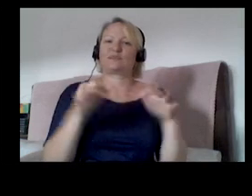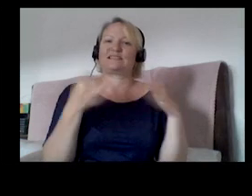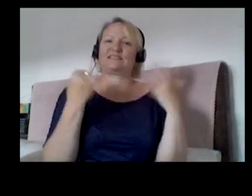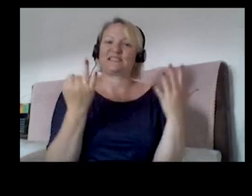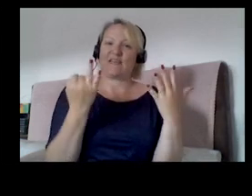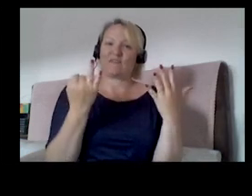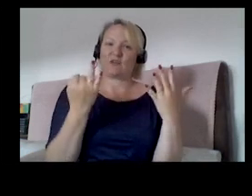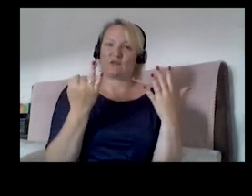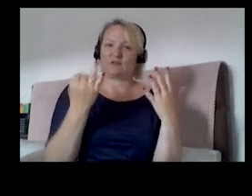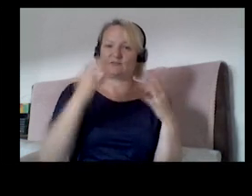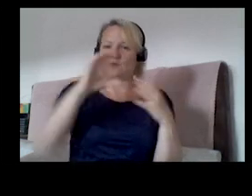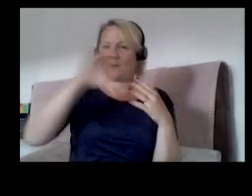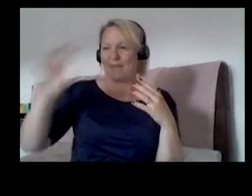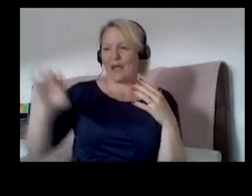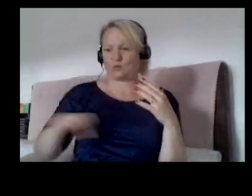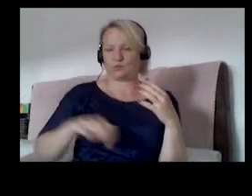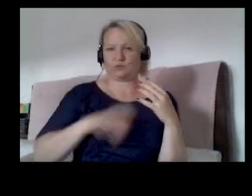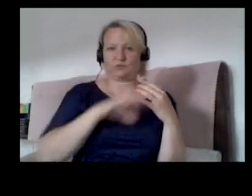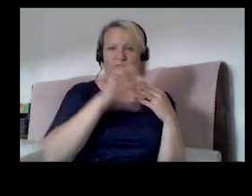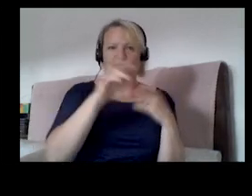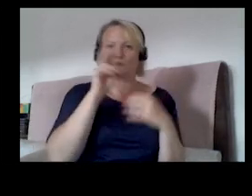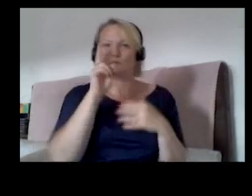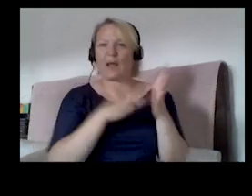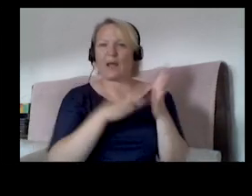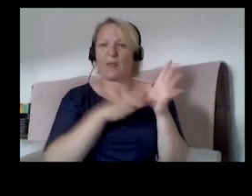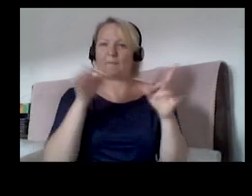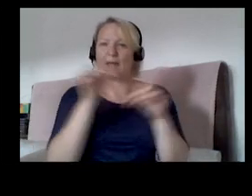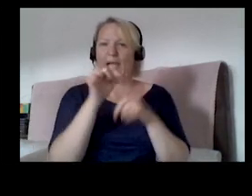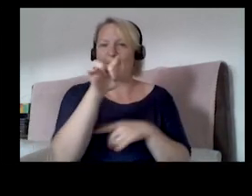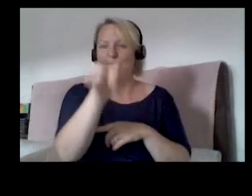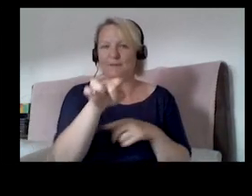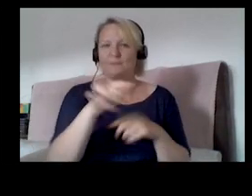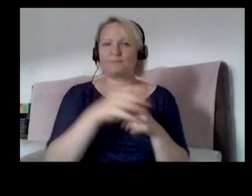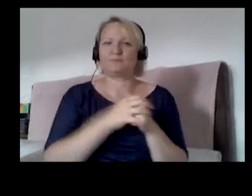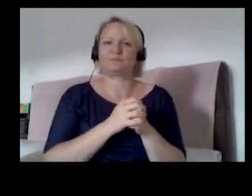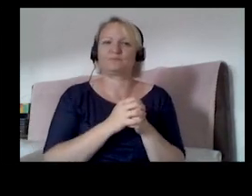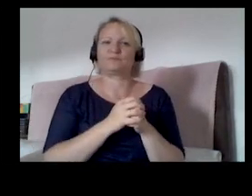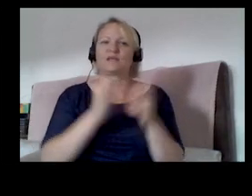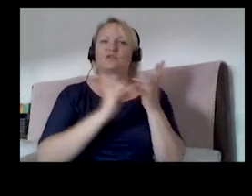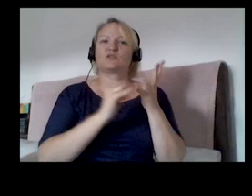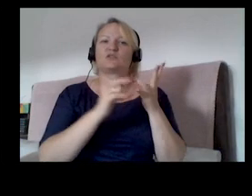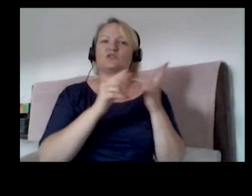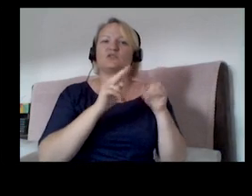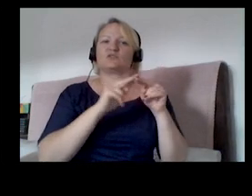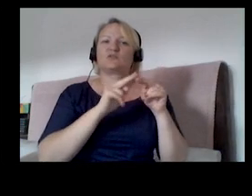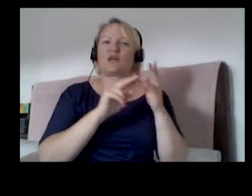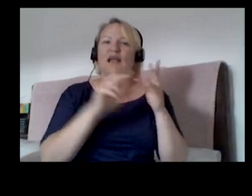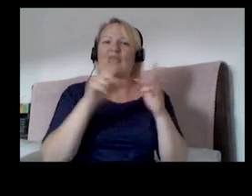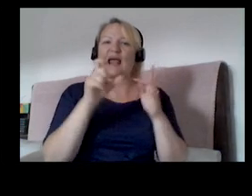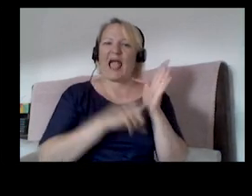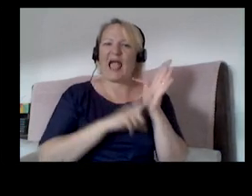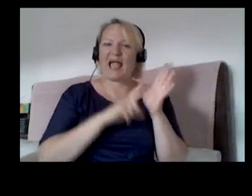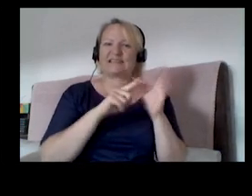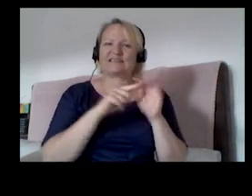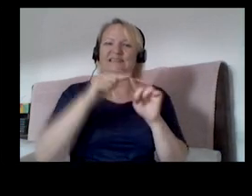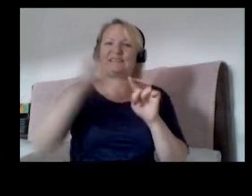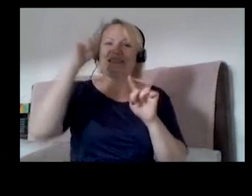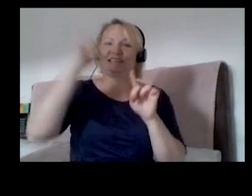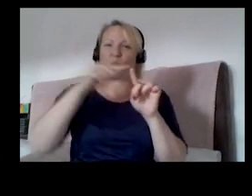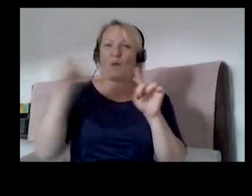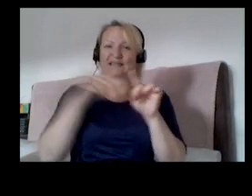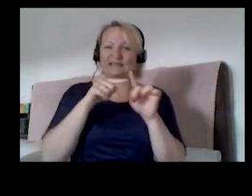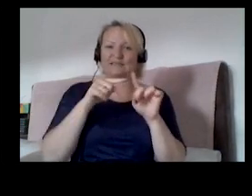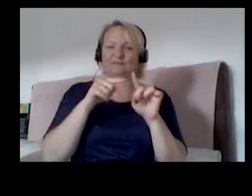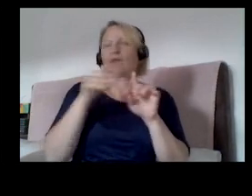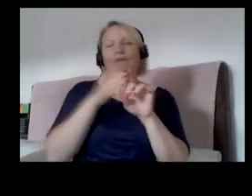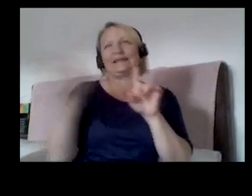There are 7 proposed construction compounds in this section C, as you can see here on the map. Stifford Clays